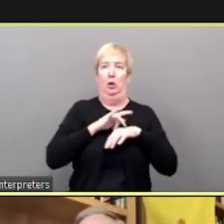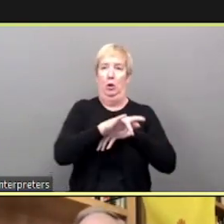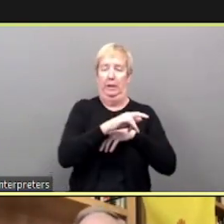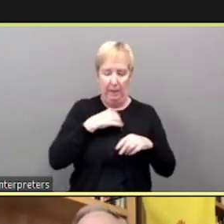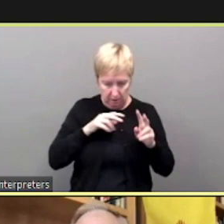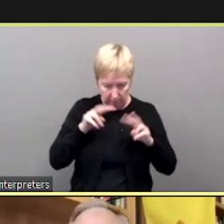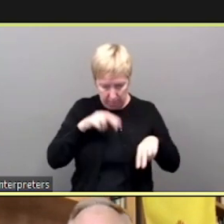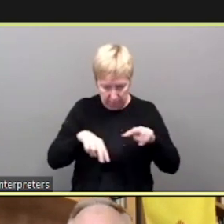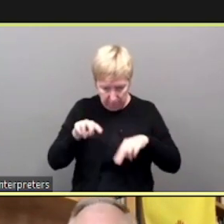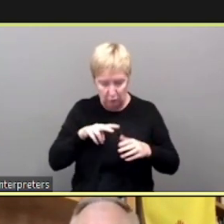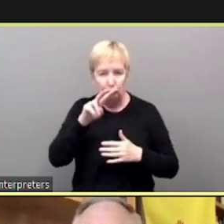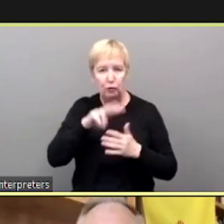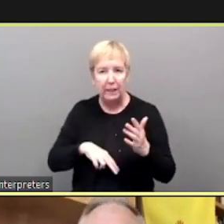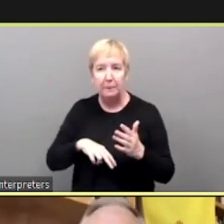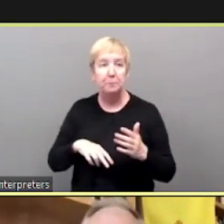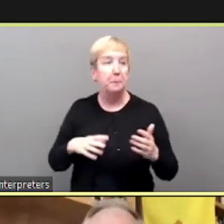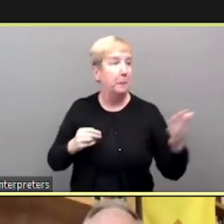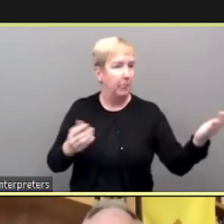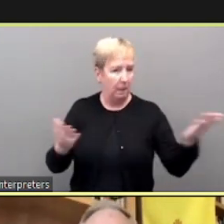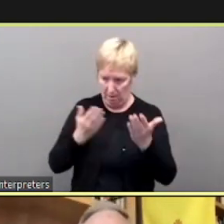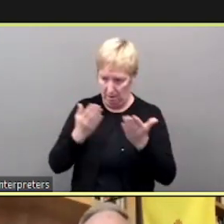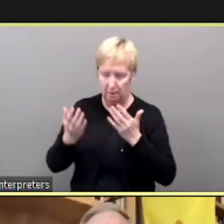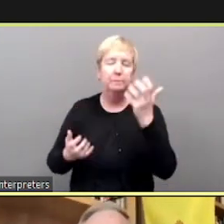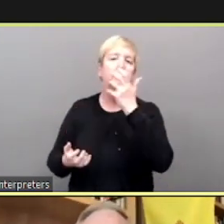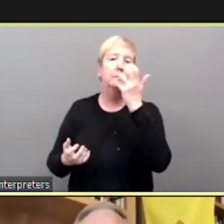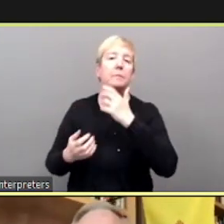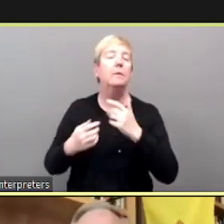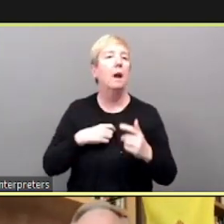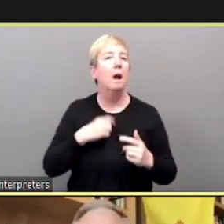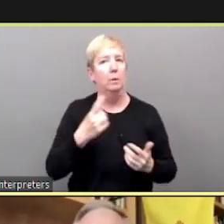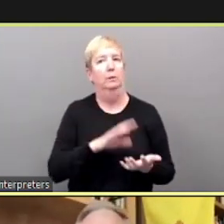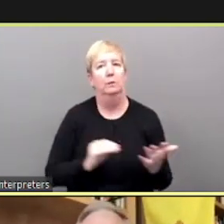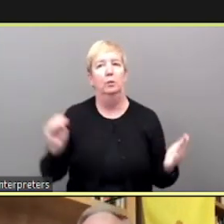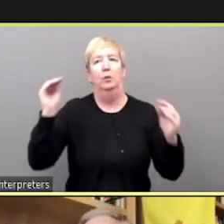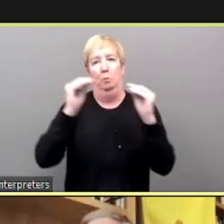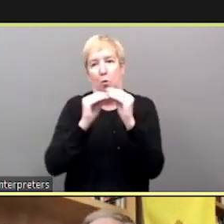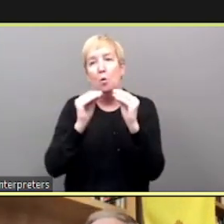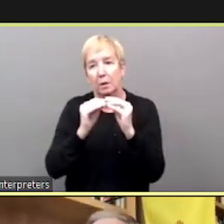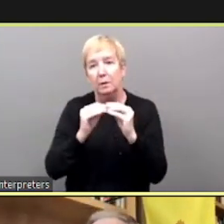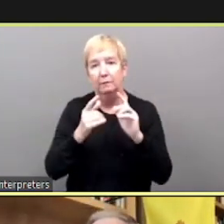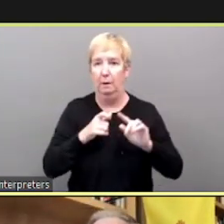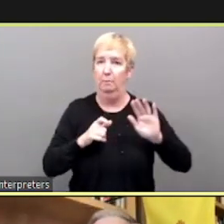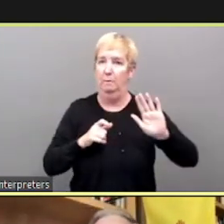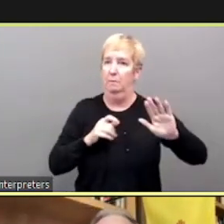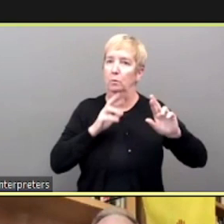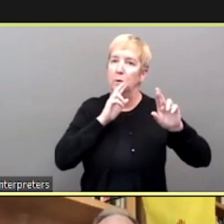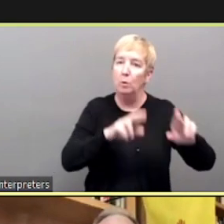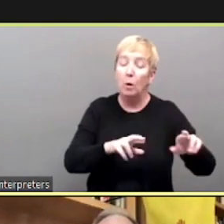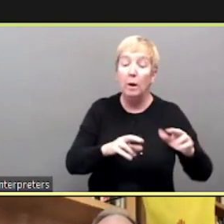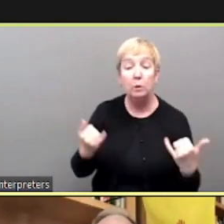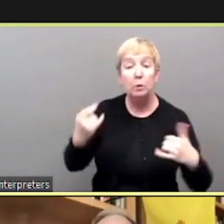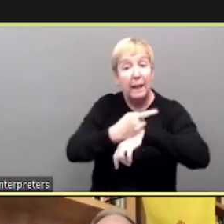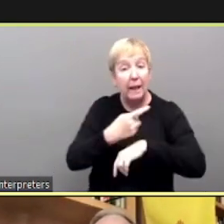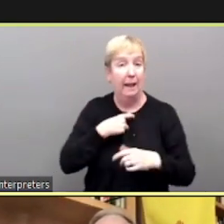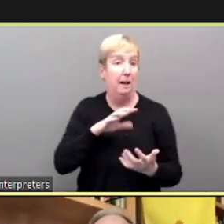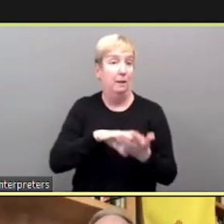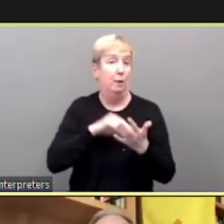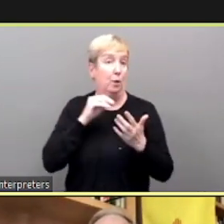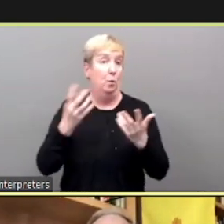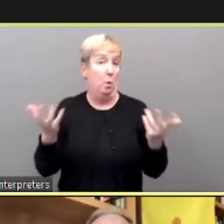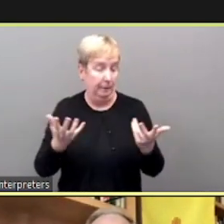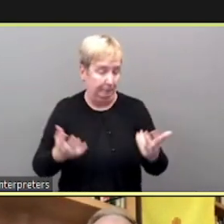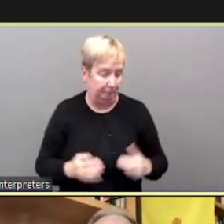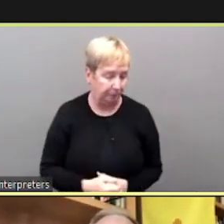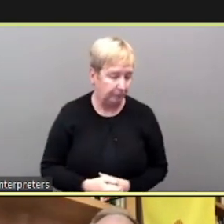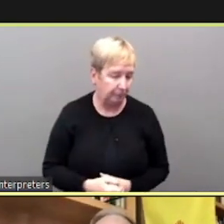every time pretty much I get a new insight or a new idea. I think this week, the main thing, the main new insight for me is